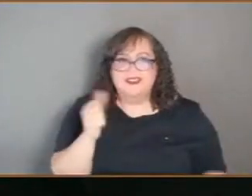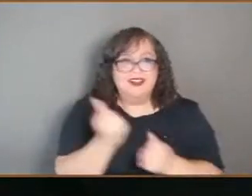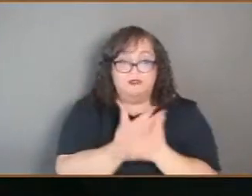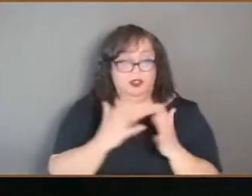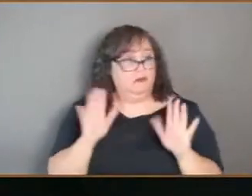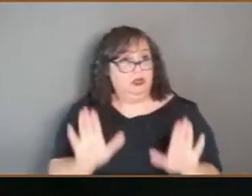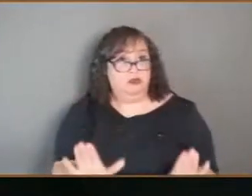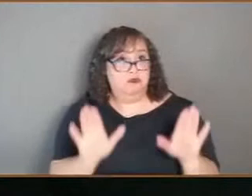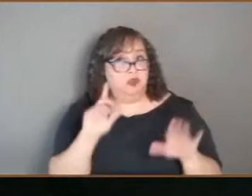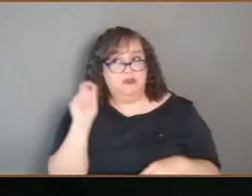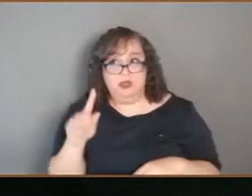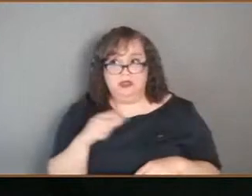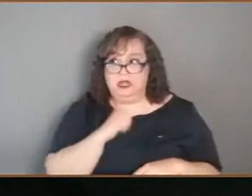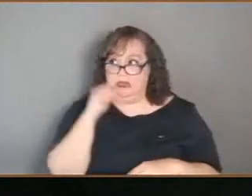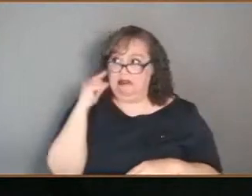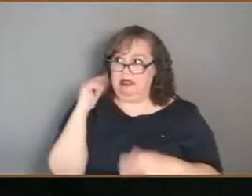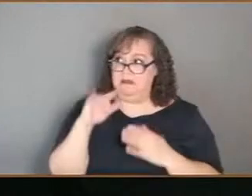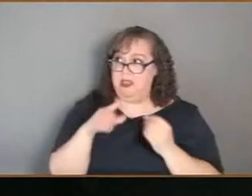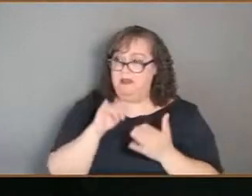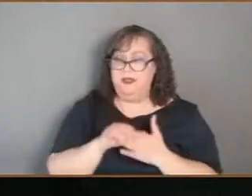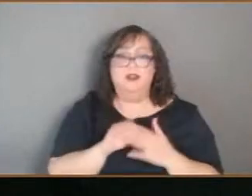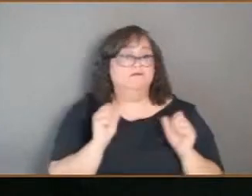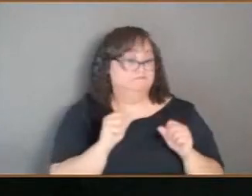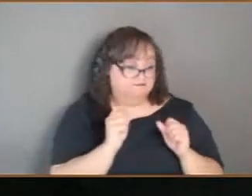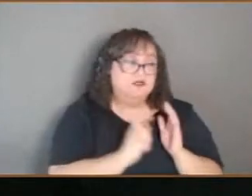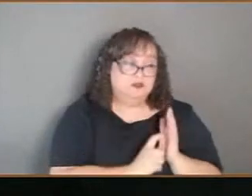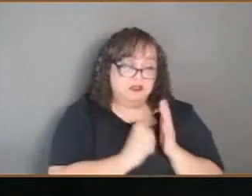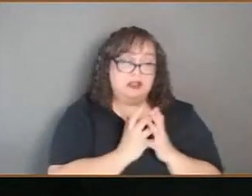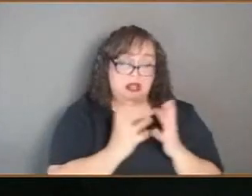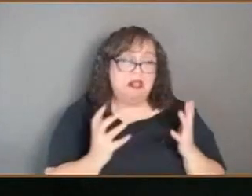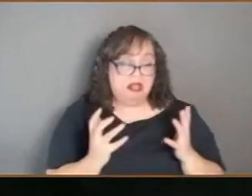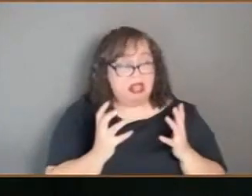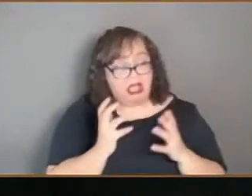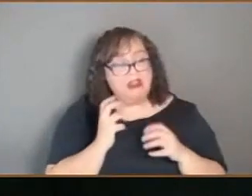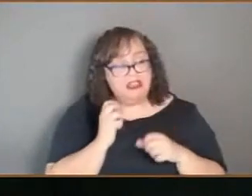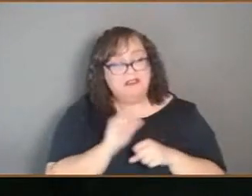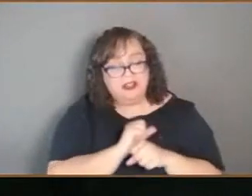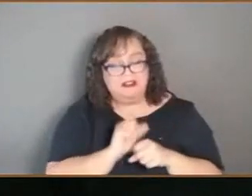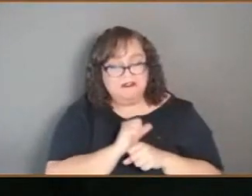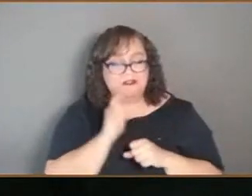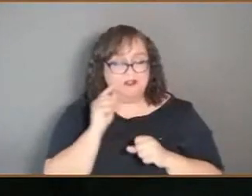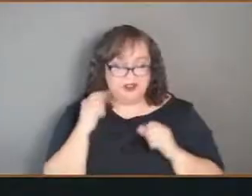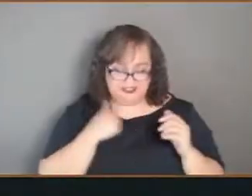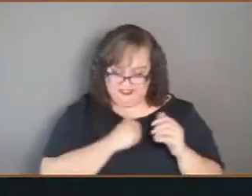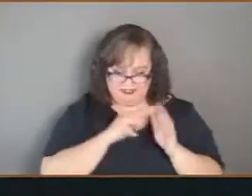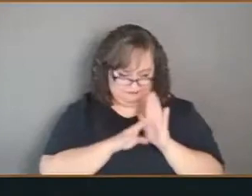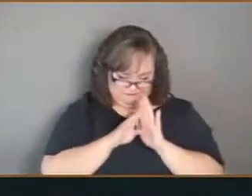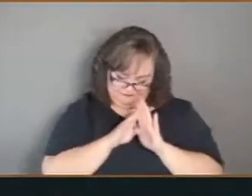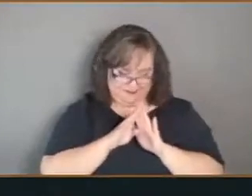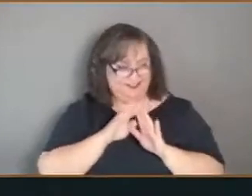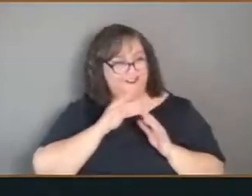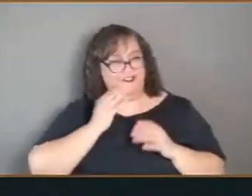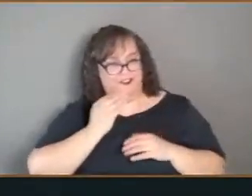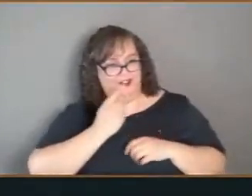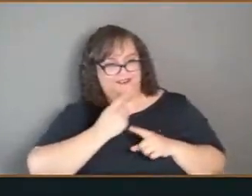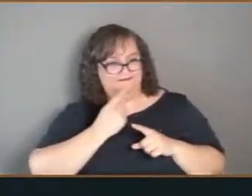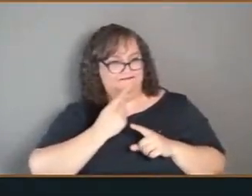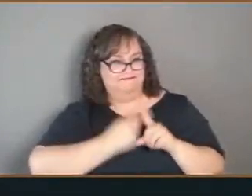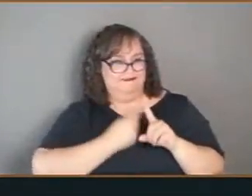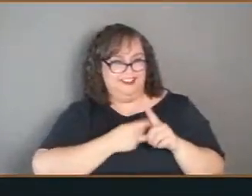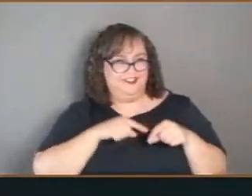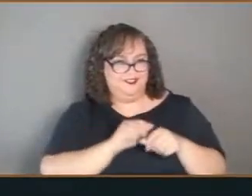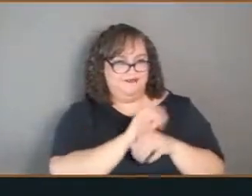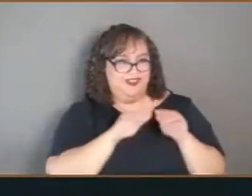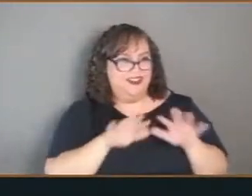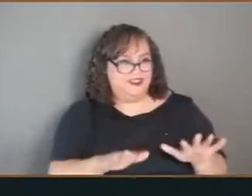Yeah, it took a lot of team effort to put Lucy together in these 14 months, and it was a challenge, right? We have to keep the team safe, protect